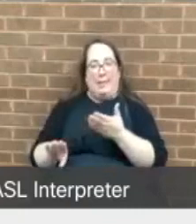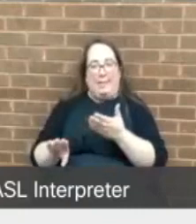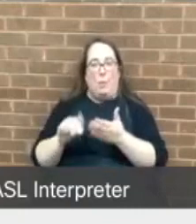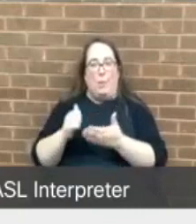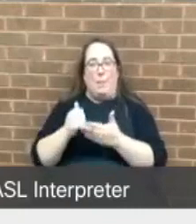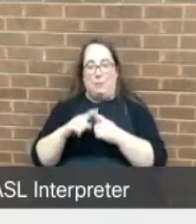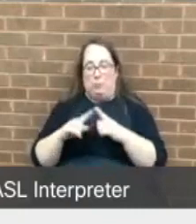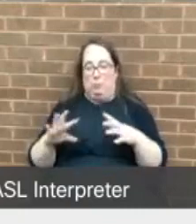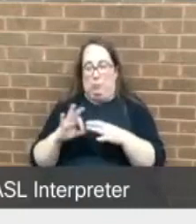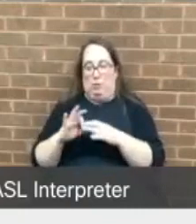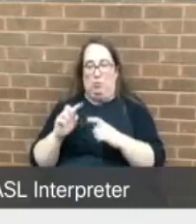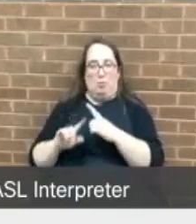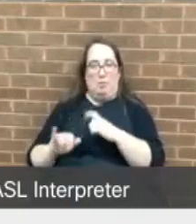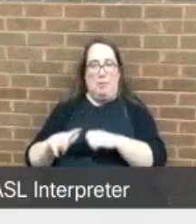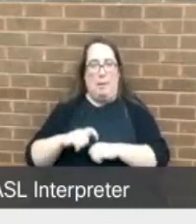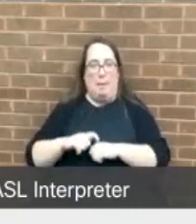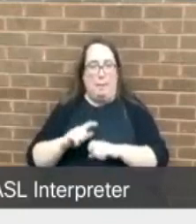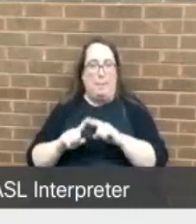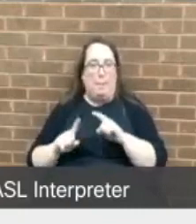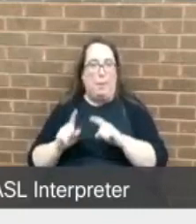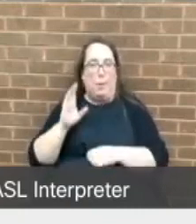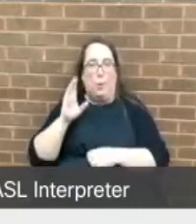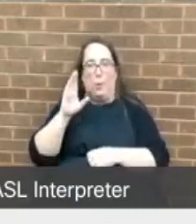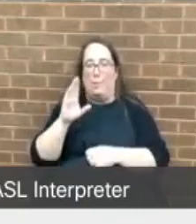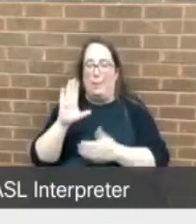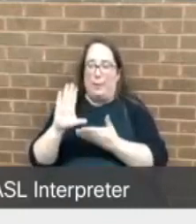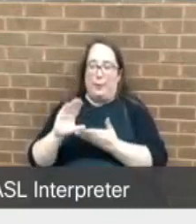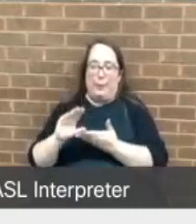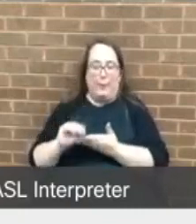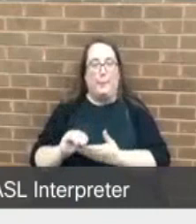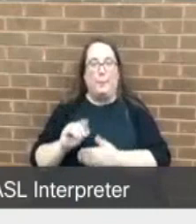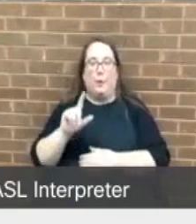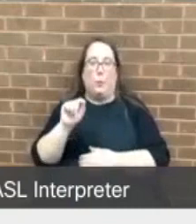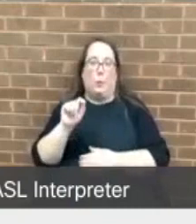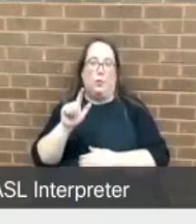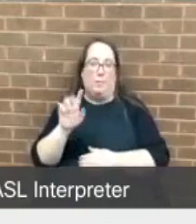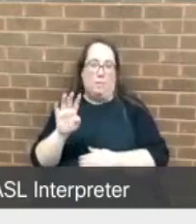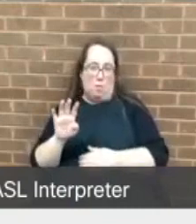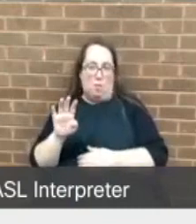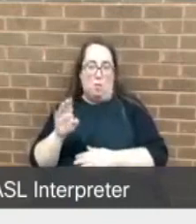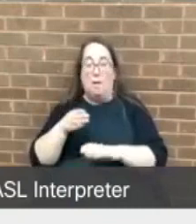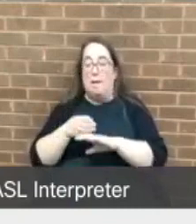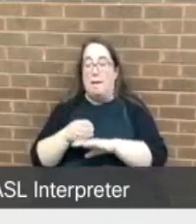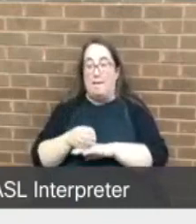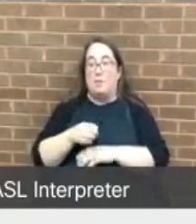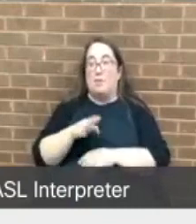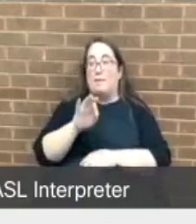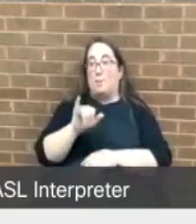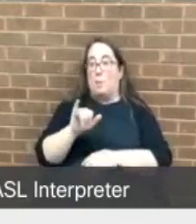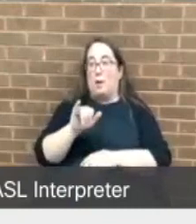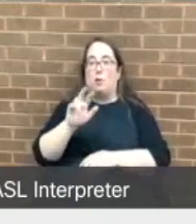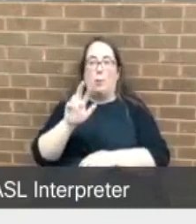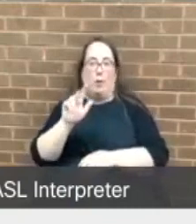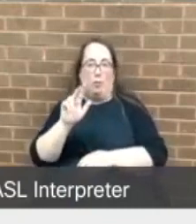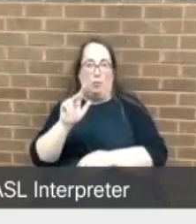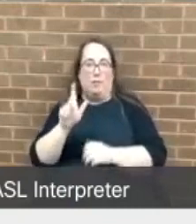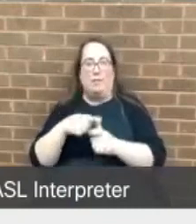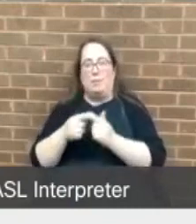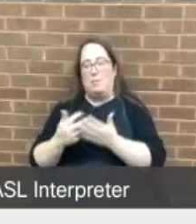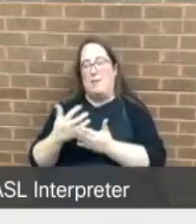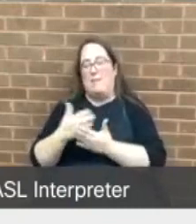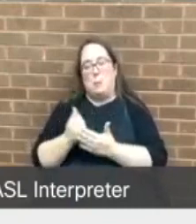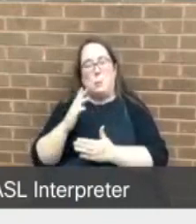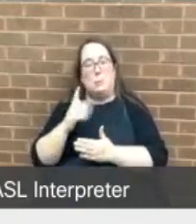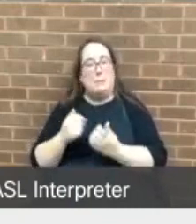gap until then, but they will almost be entirely depleted by 2024. Beyond FY23, our revenue growth is expected to be a